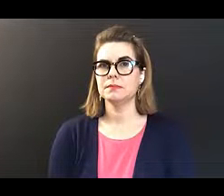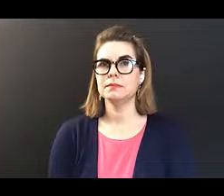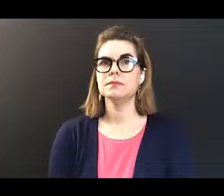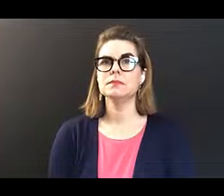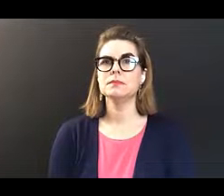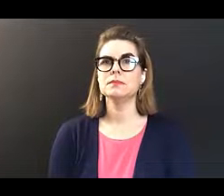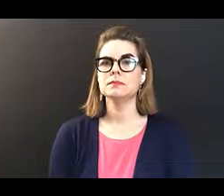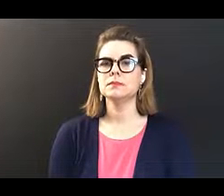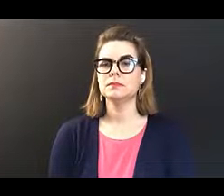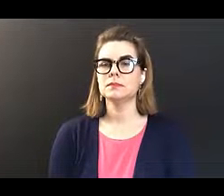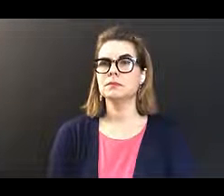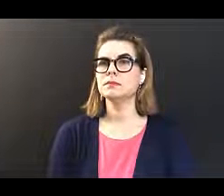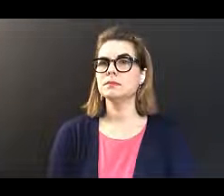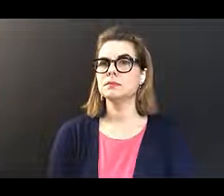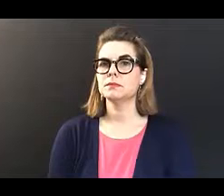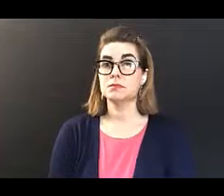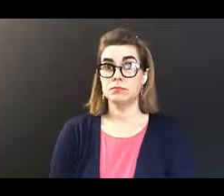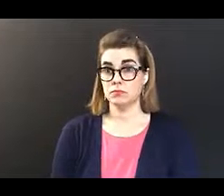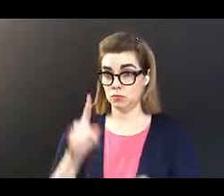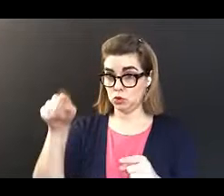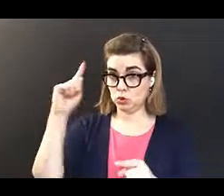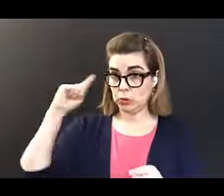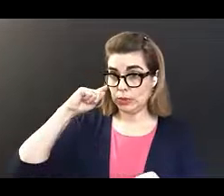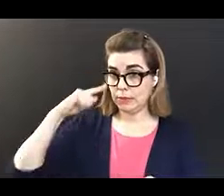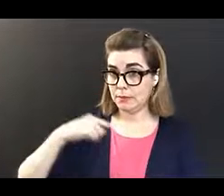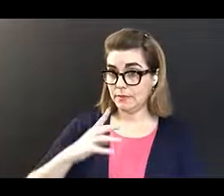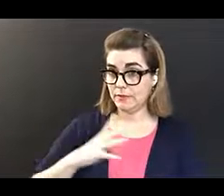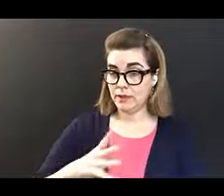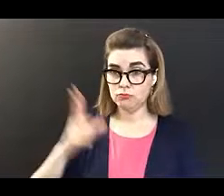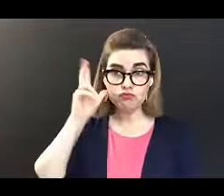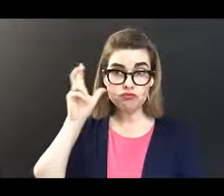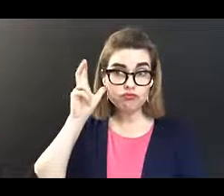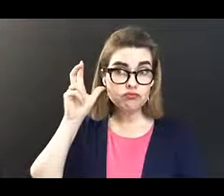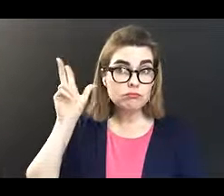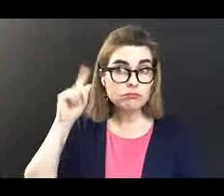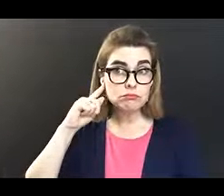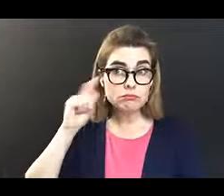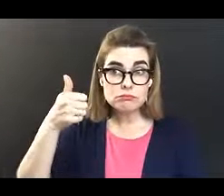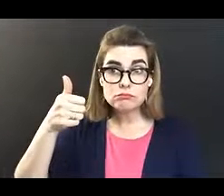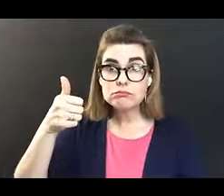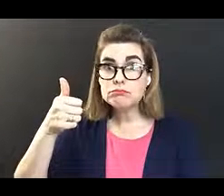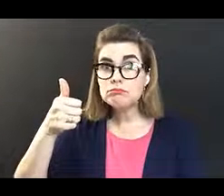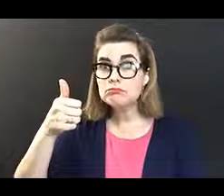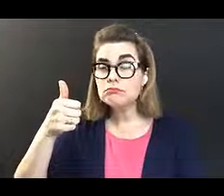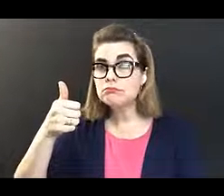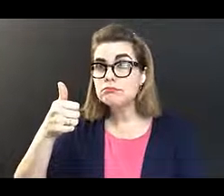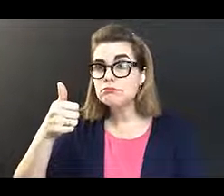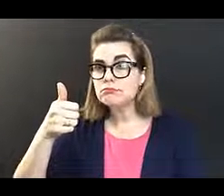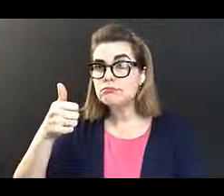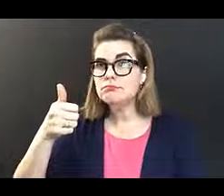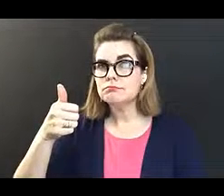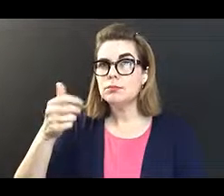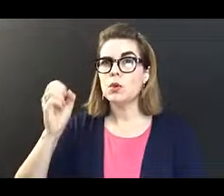And hopefully my sound is working okay. Give me a second. I'm just checking the